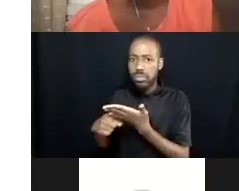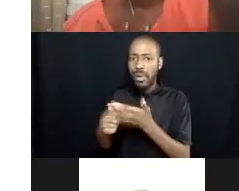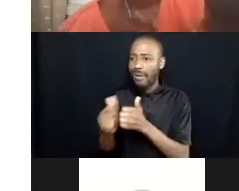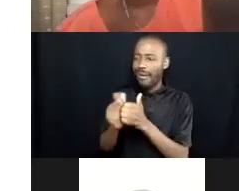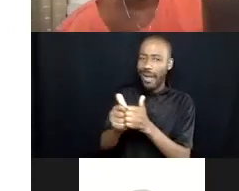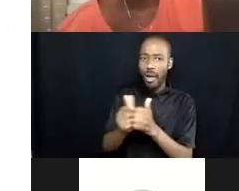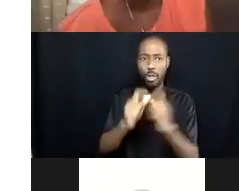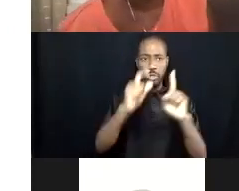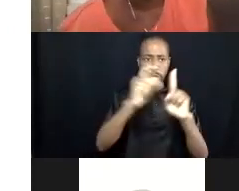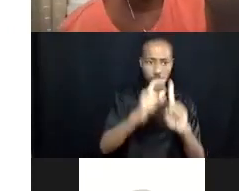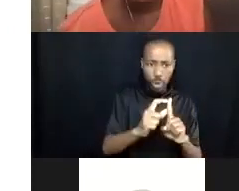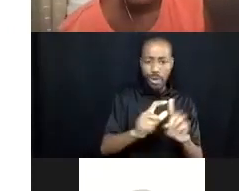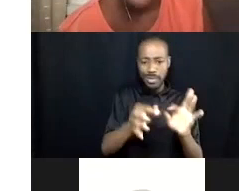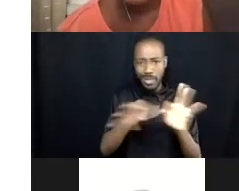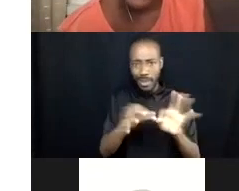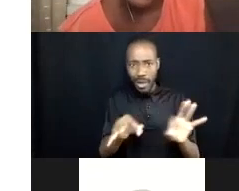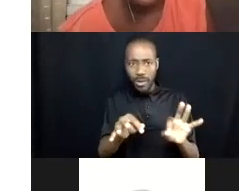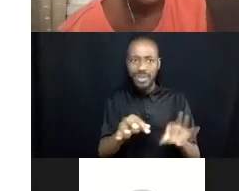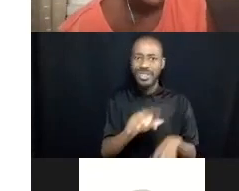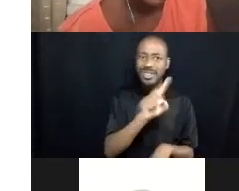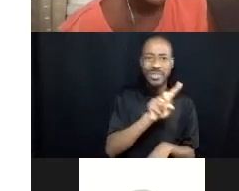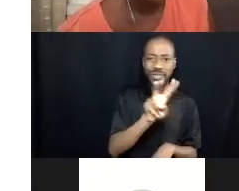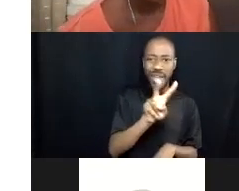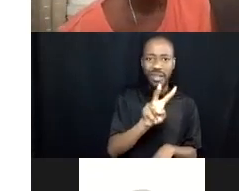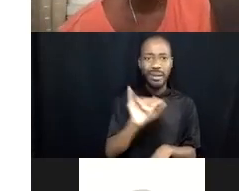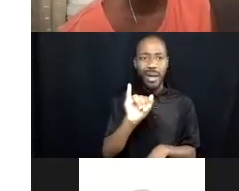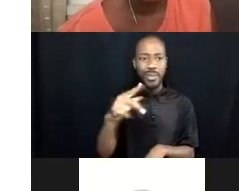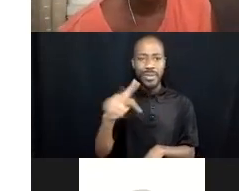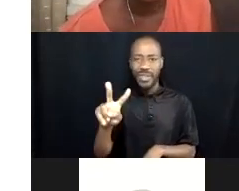the words domestic violence and intimate partner violence,